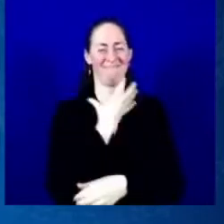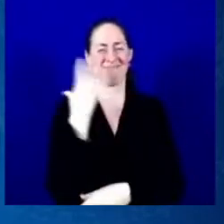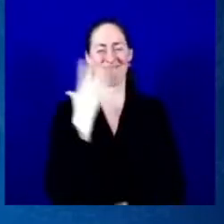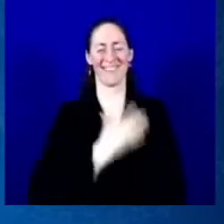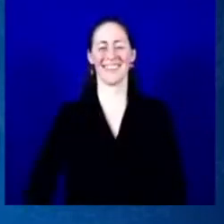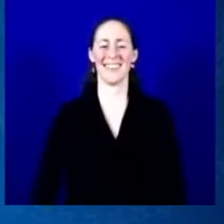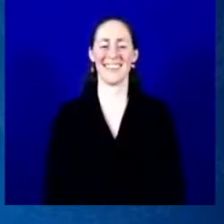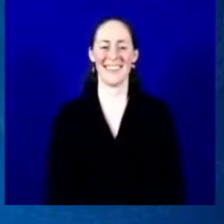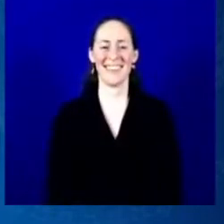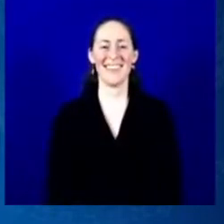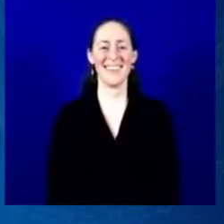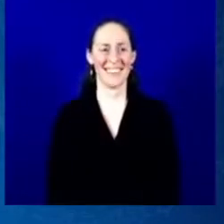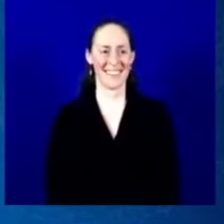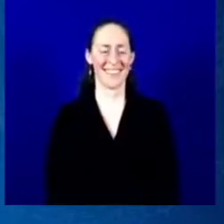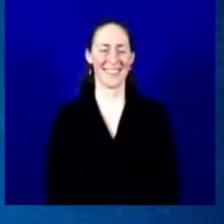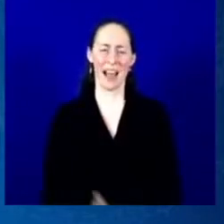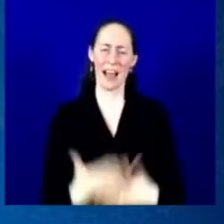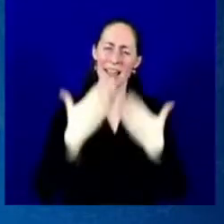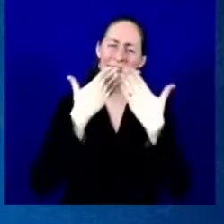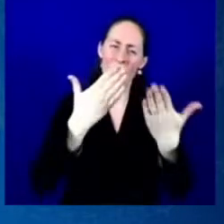Thanks to all the help of all of you.